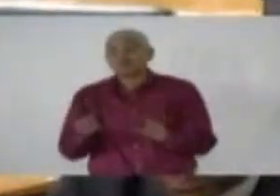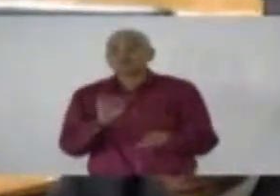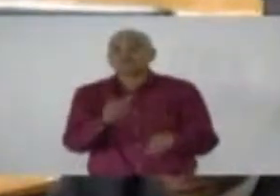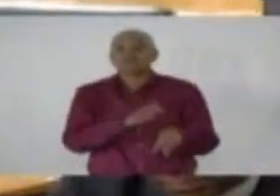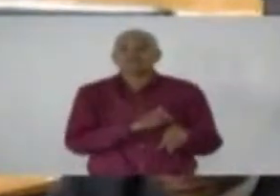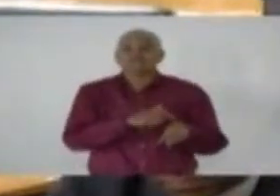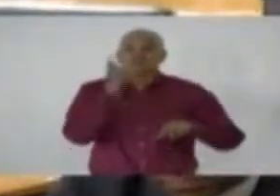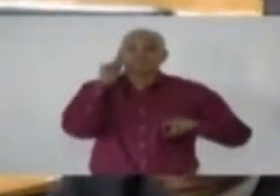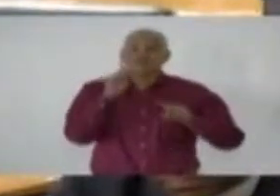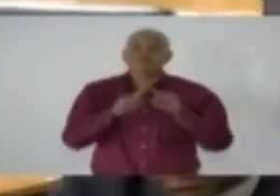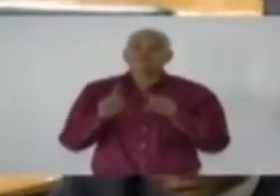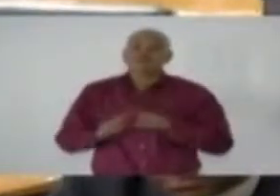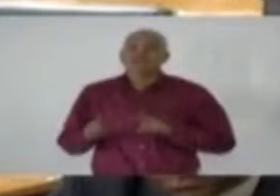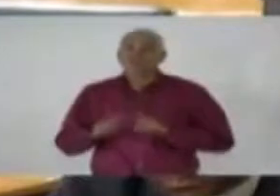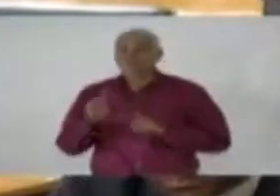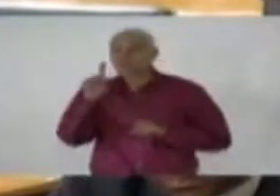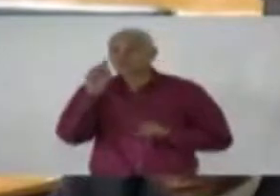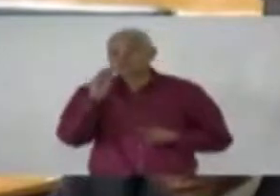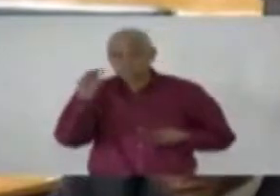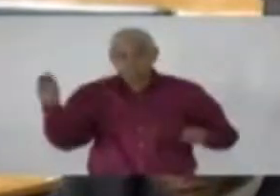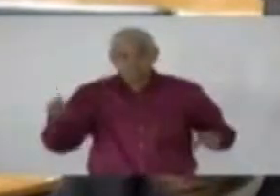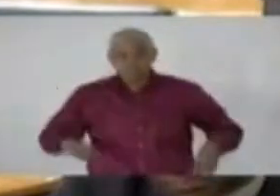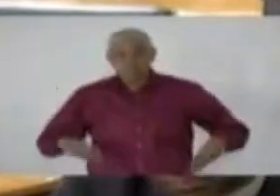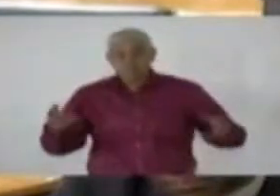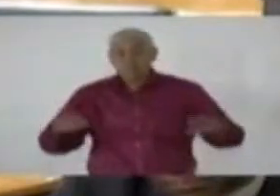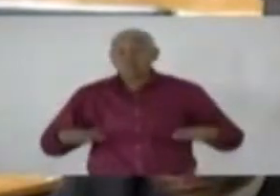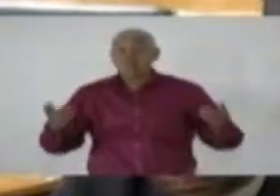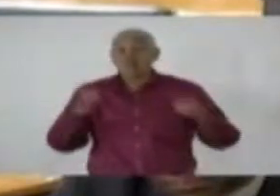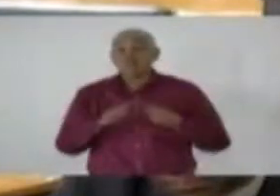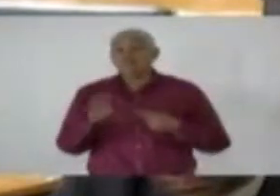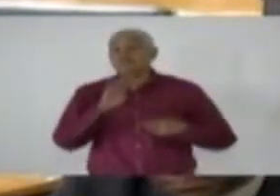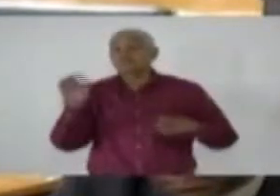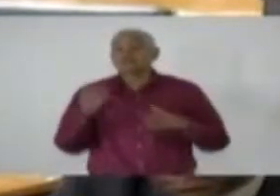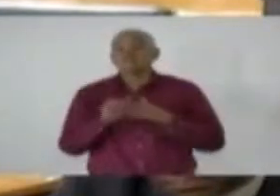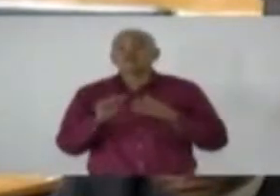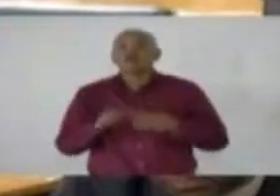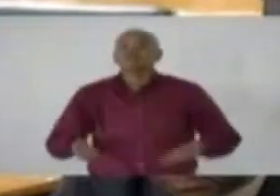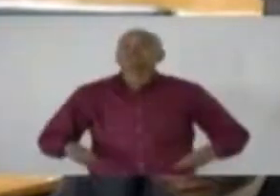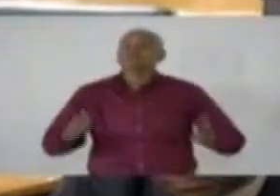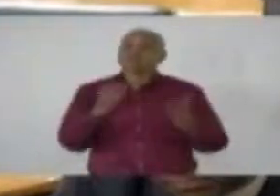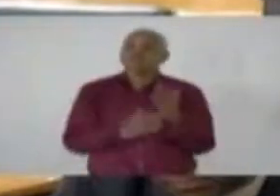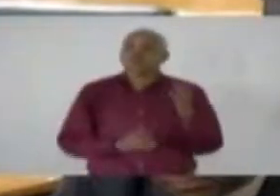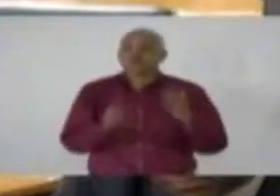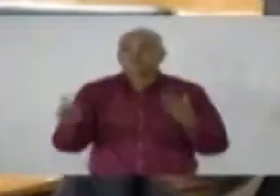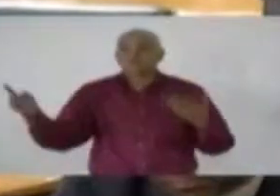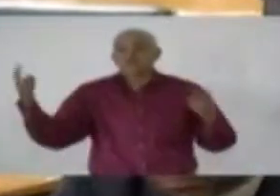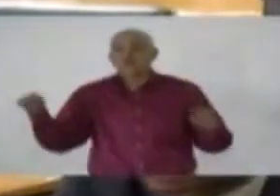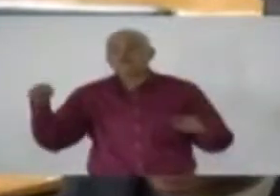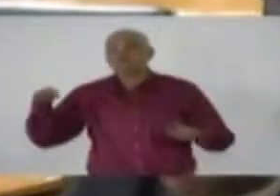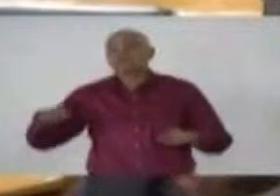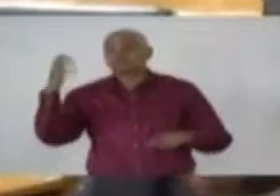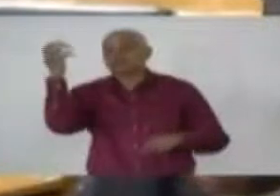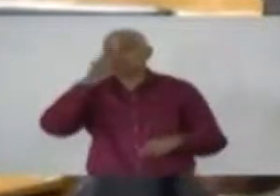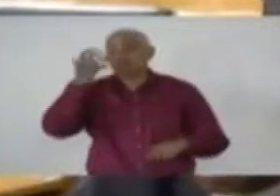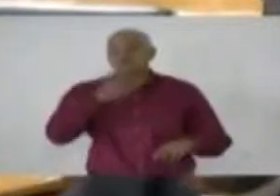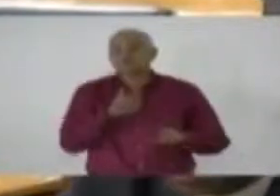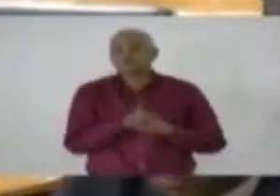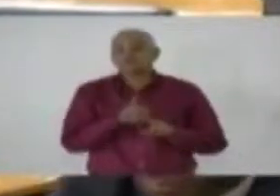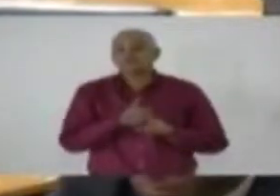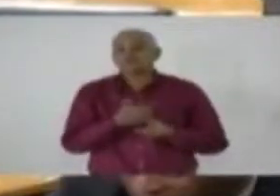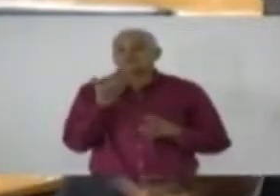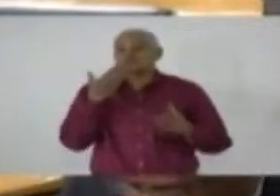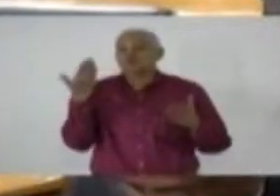for various hundreds of millions of dollars and billions of dollars in some cases. This is an amazingly a